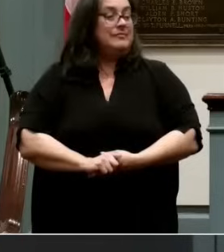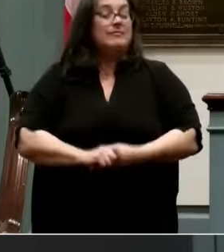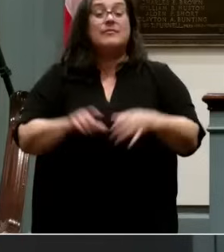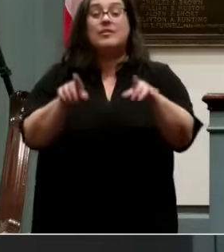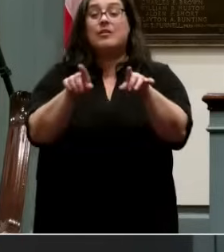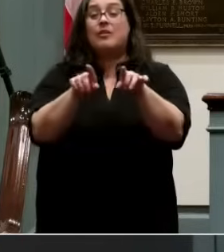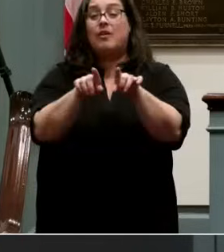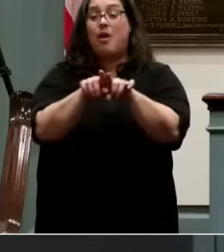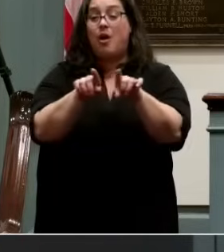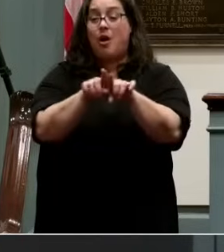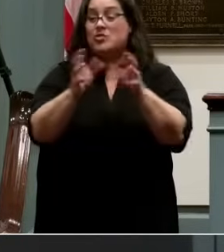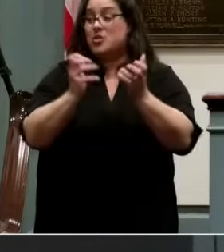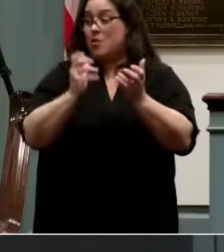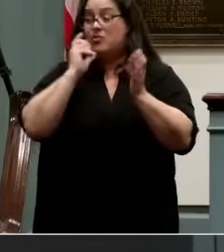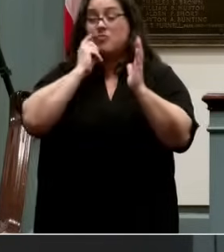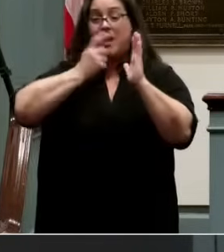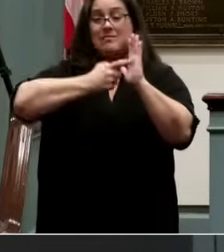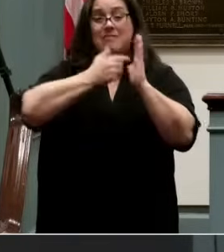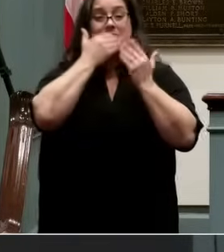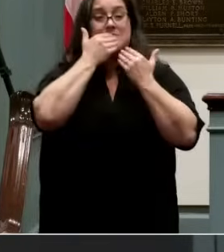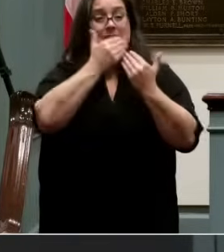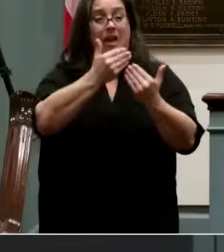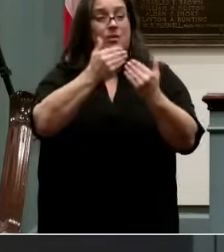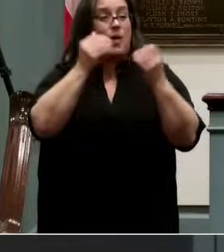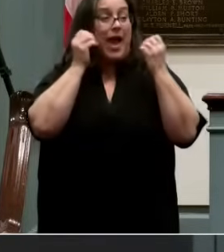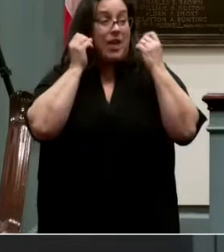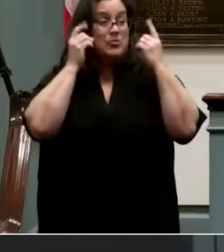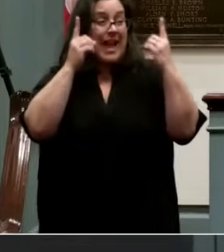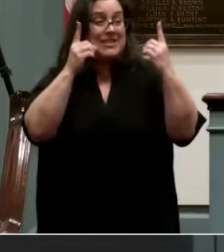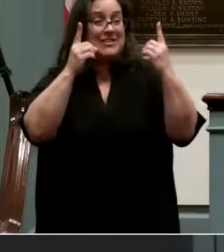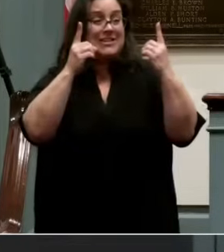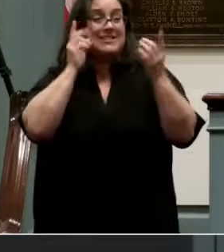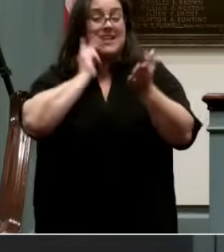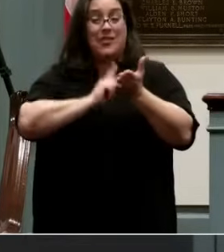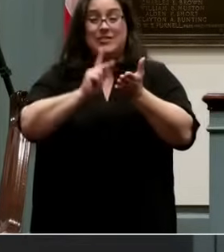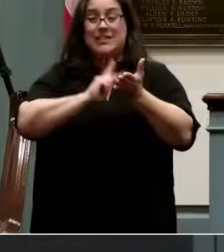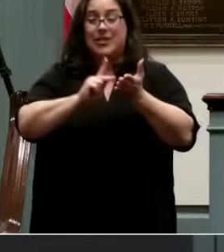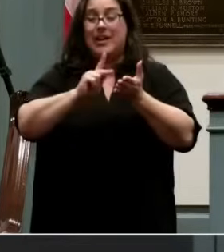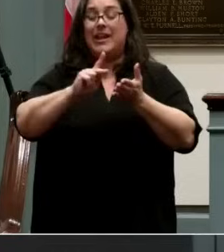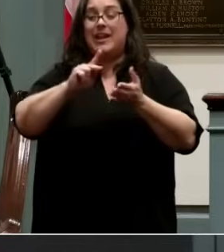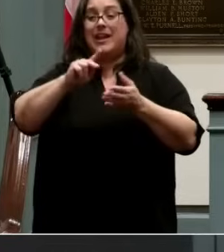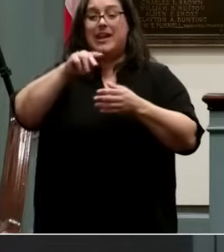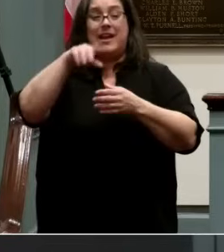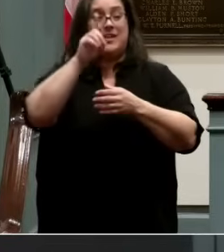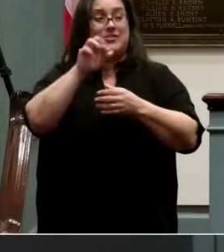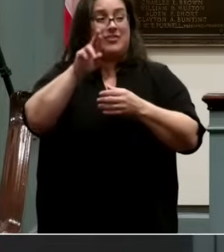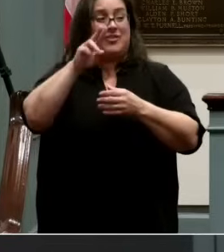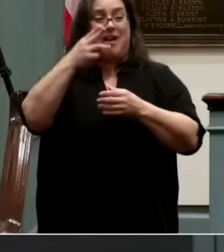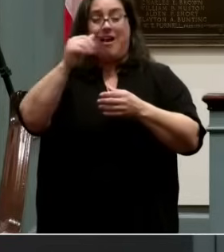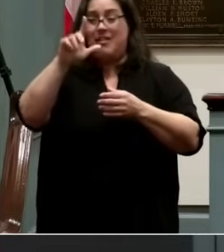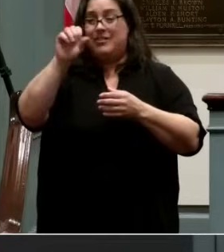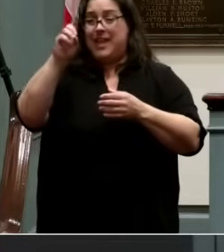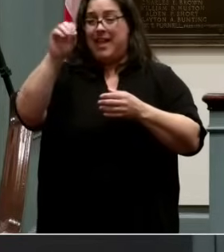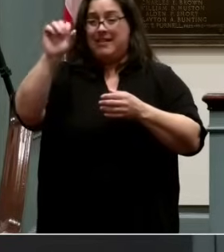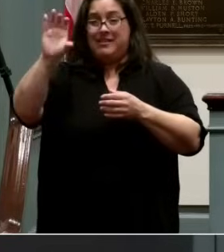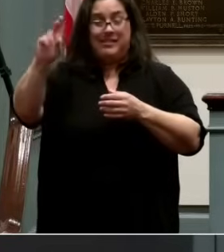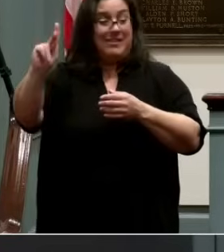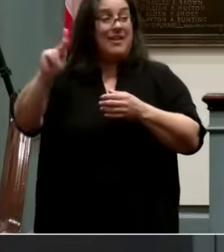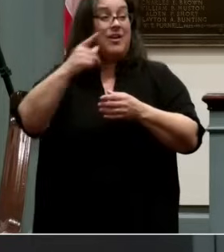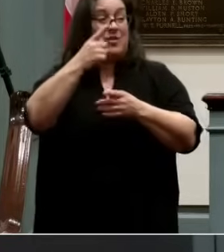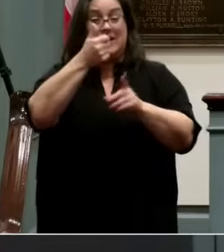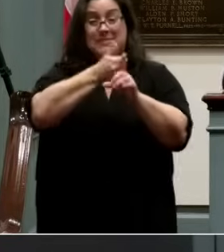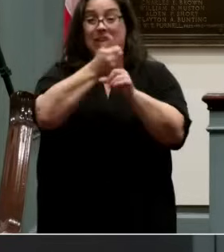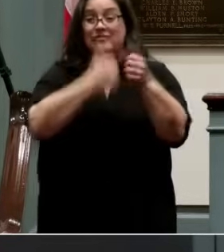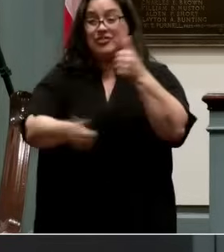I'd also want to recognize and thank our Education Secretary, Dr. Mark Holodick, who's ably chairing the committee.